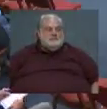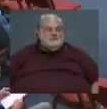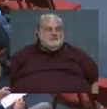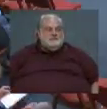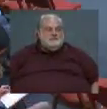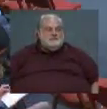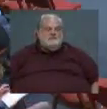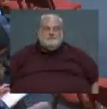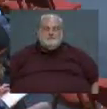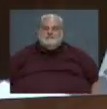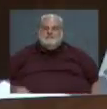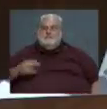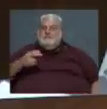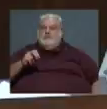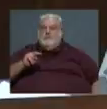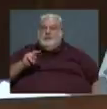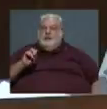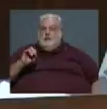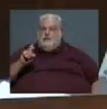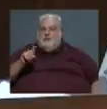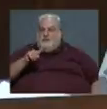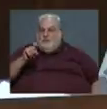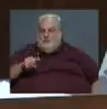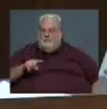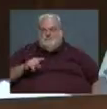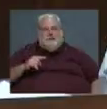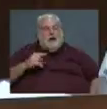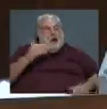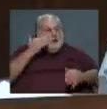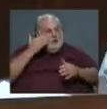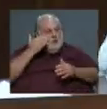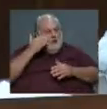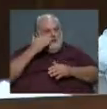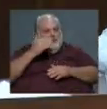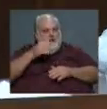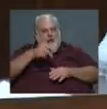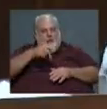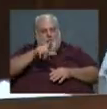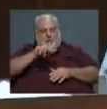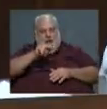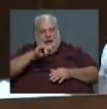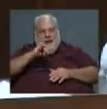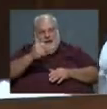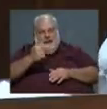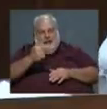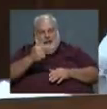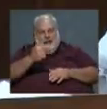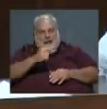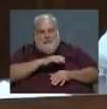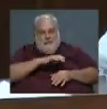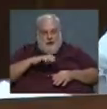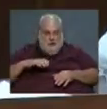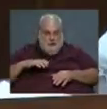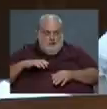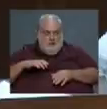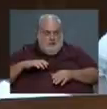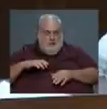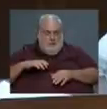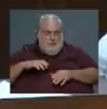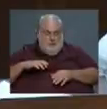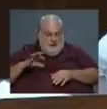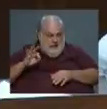Go ahead, Director Hendricks. Tony, I noted that Planning Commission, it was a 9. Was that a 9 from the planning, or was it